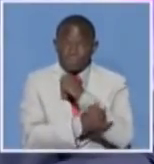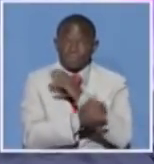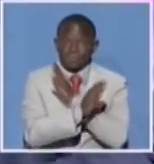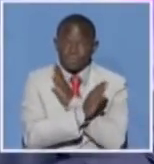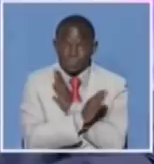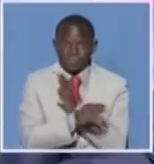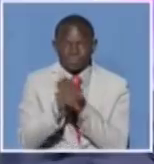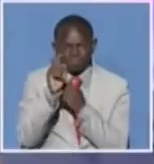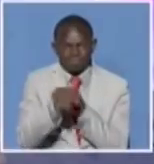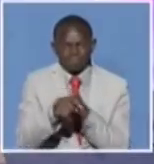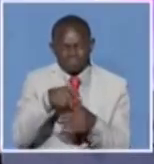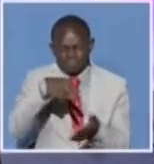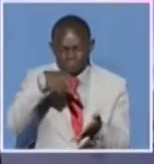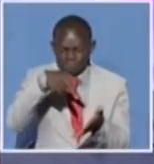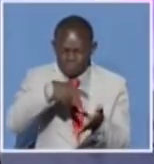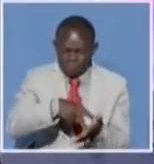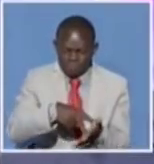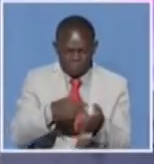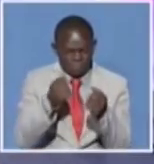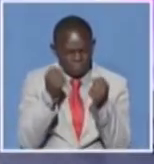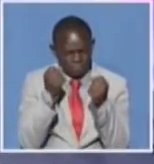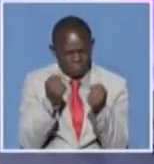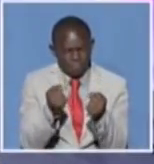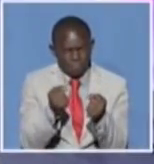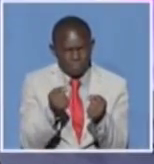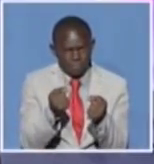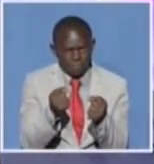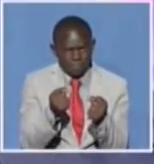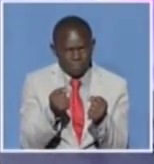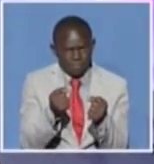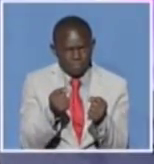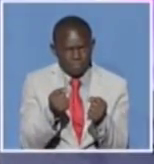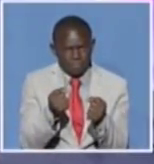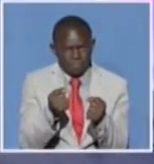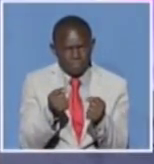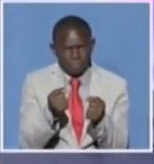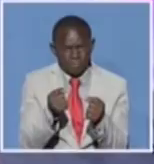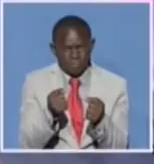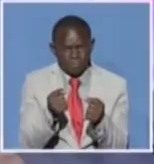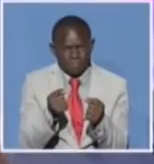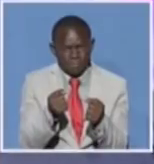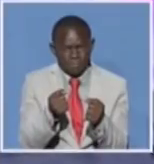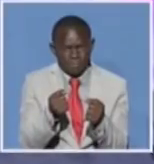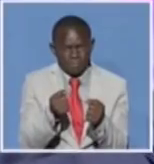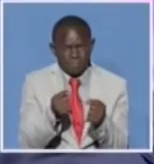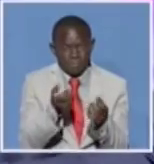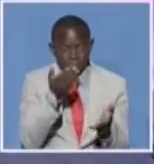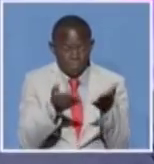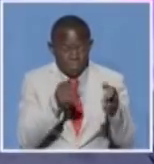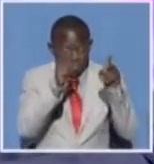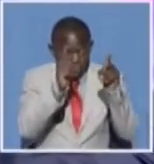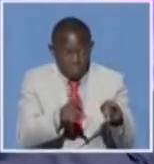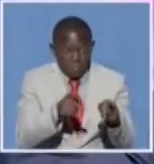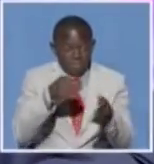believe that when somebody presents a test certificate, we must believe that that person has acquired